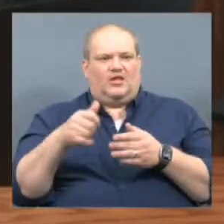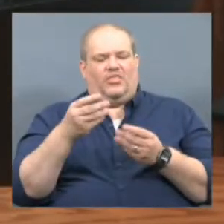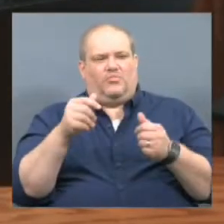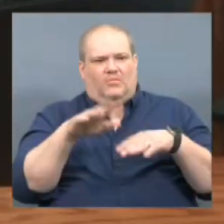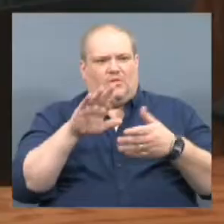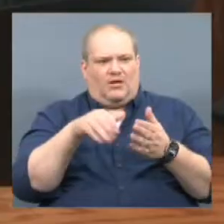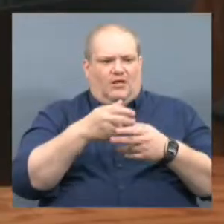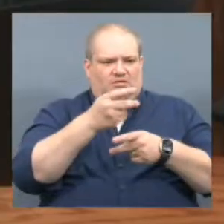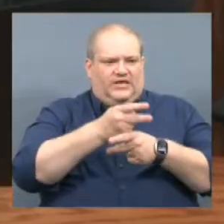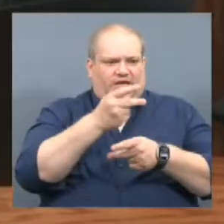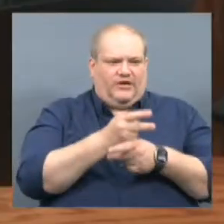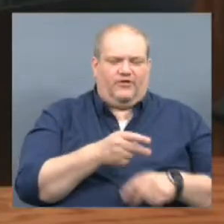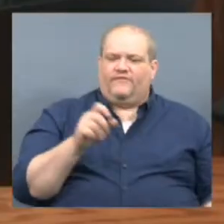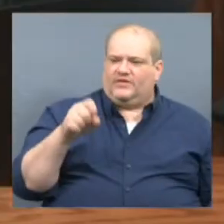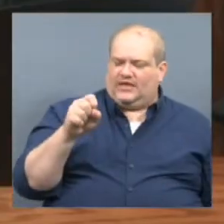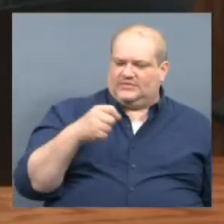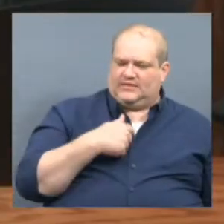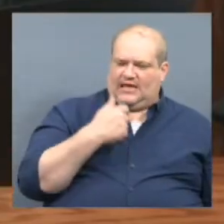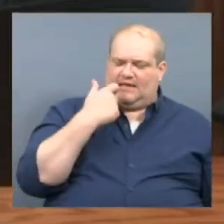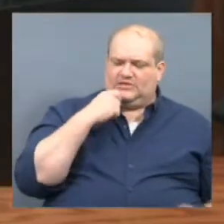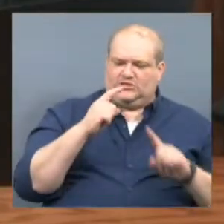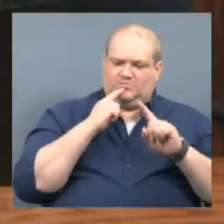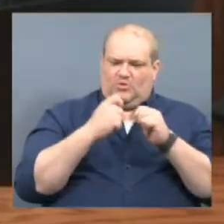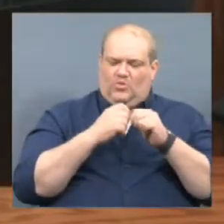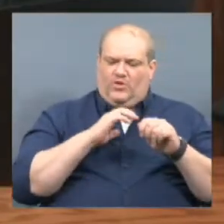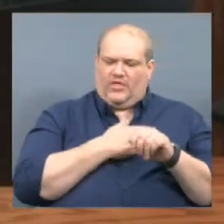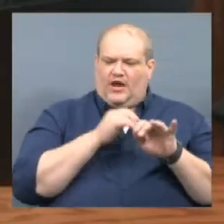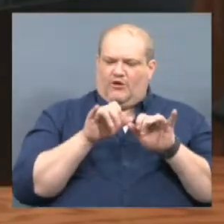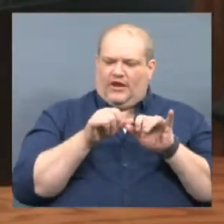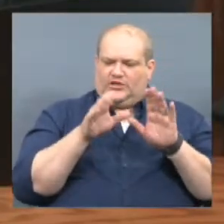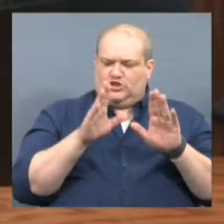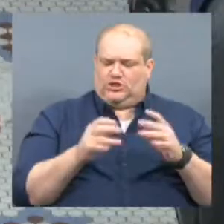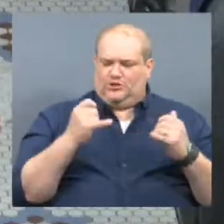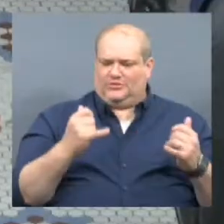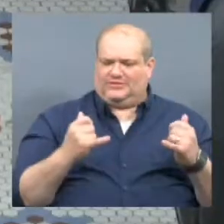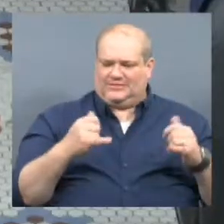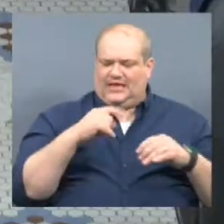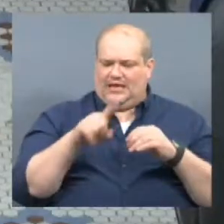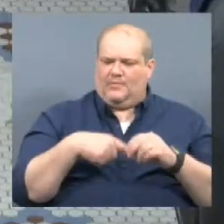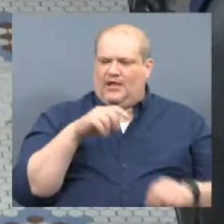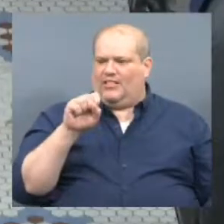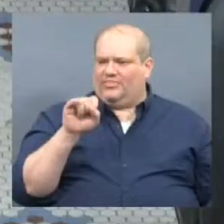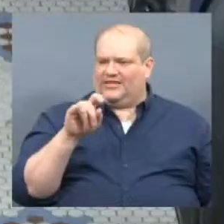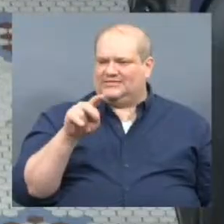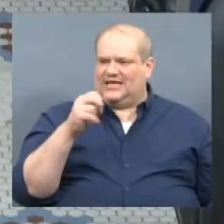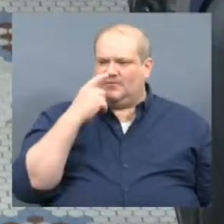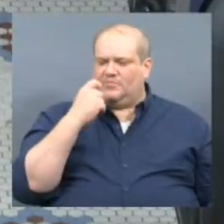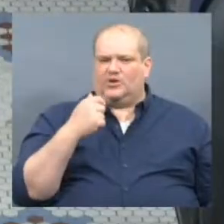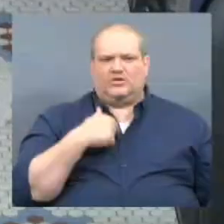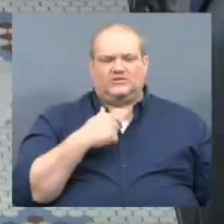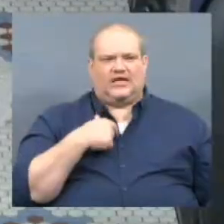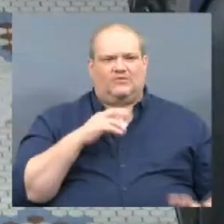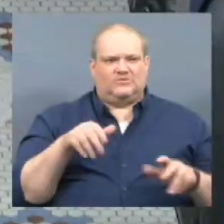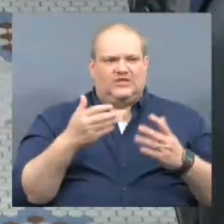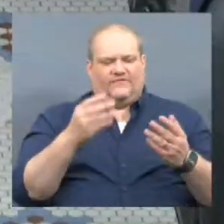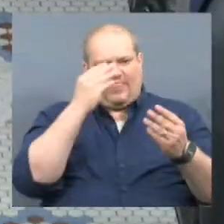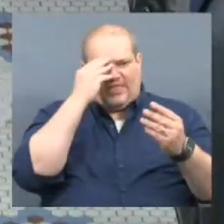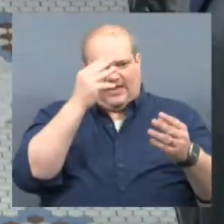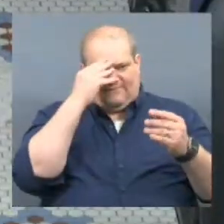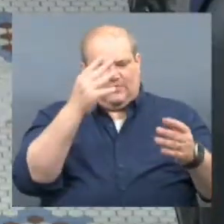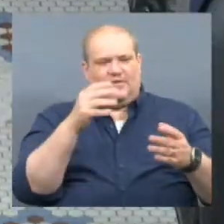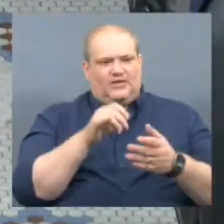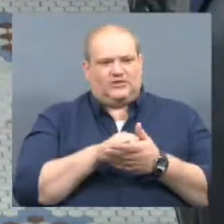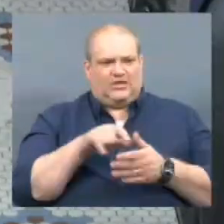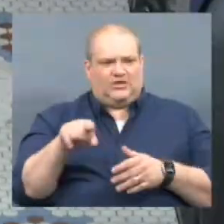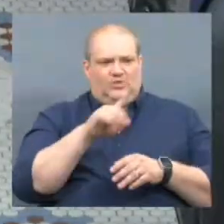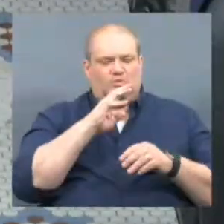taken care of. Yes, and I just spoke to our engineer today about the site because I was given that information that